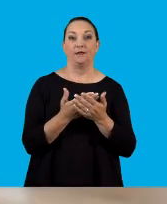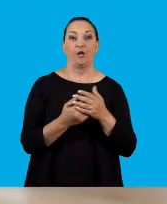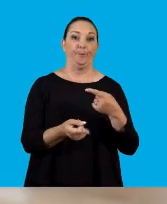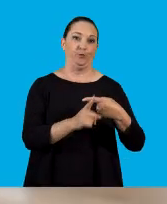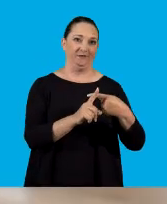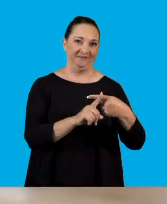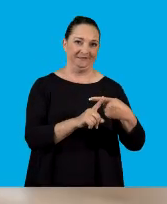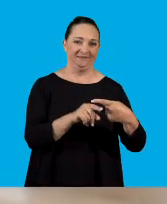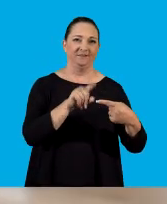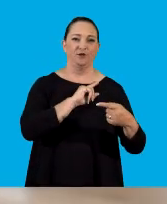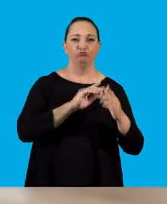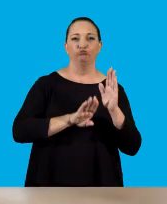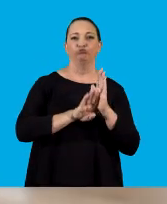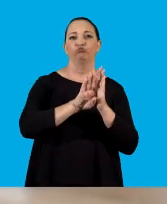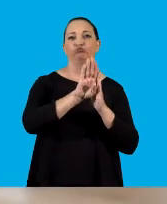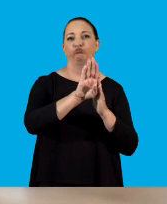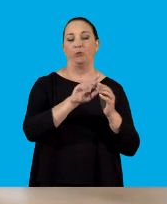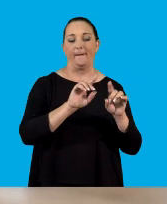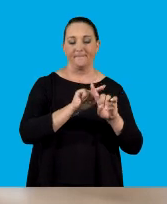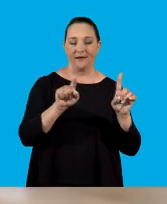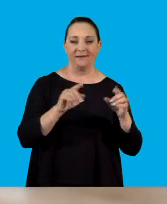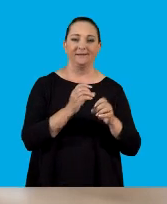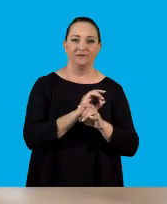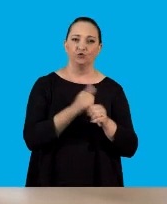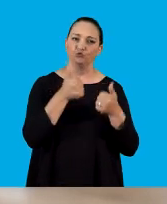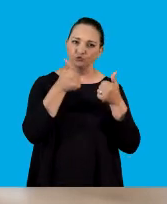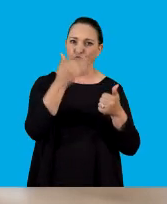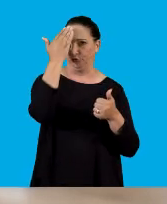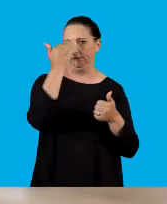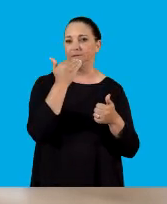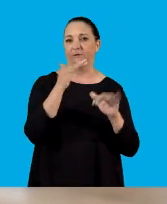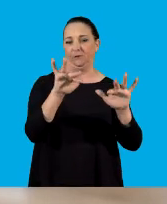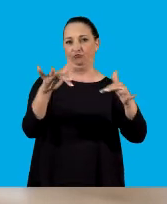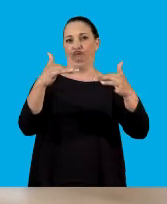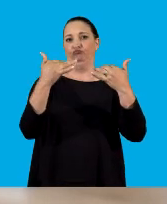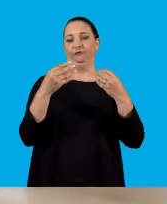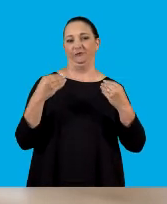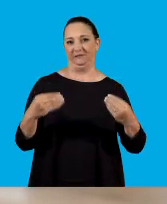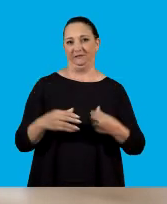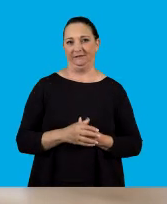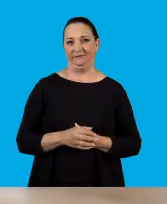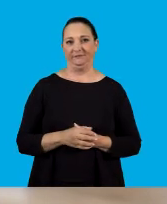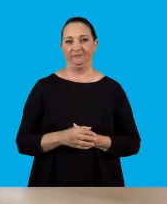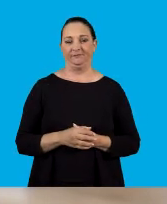is to promote a positive and a clean image for the business.